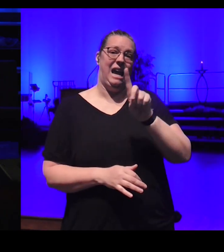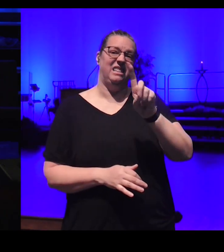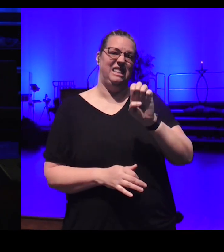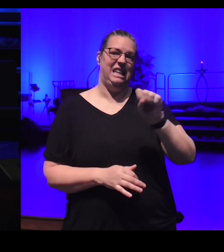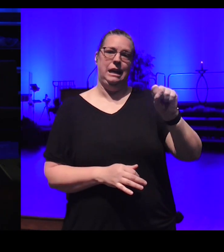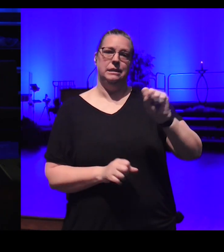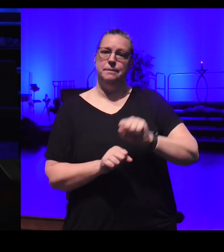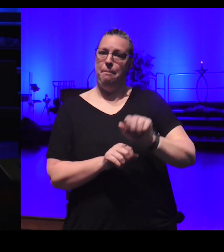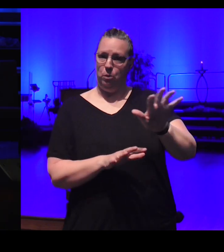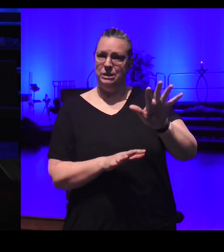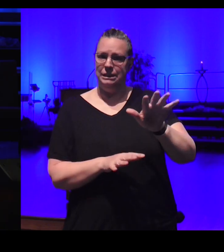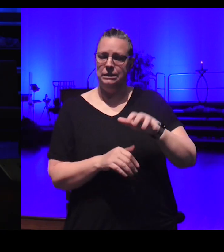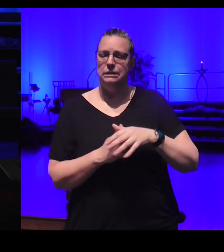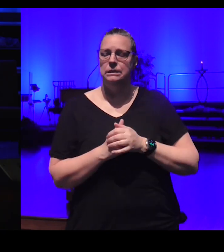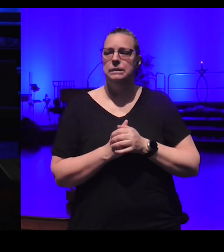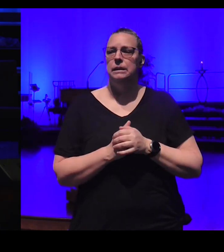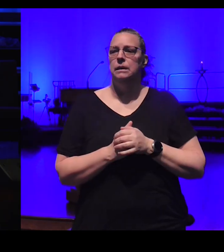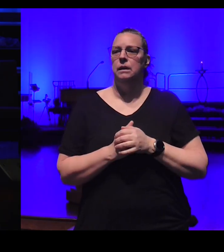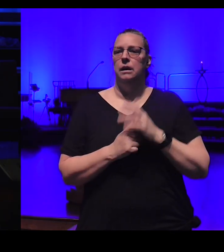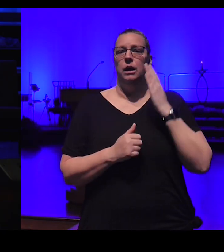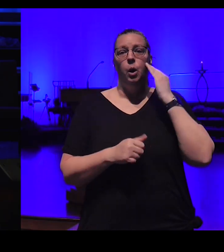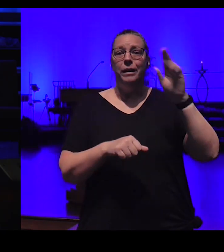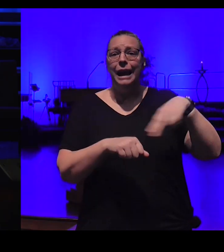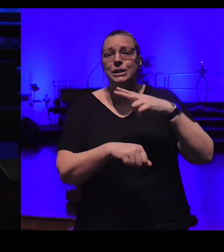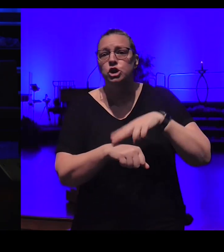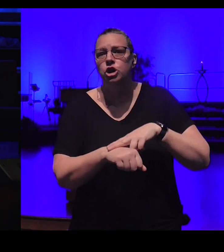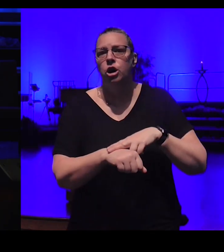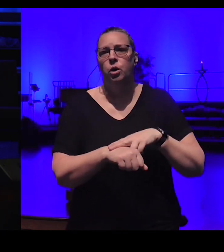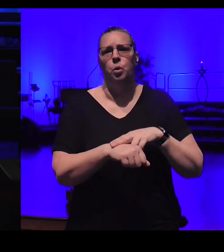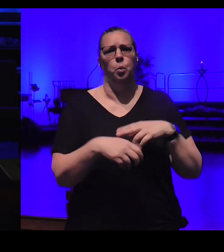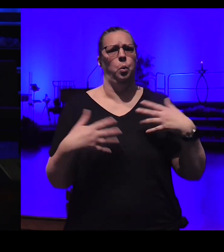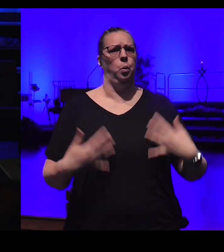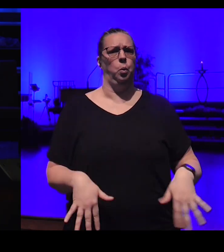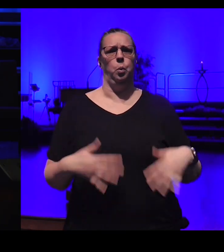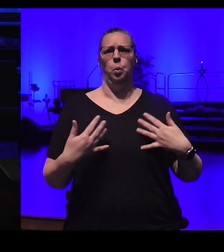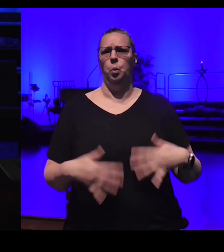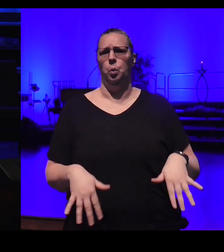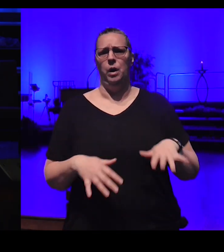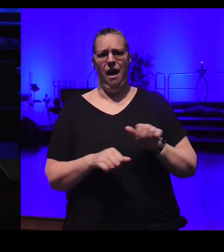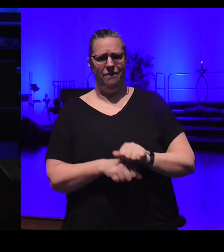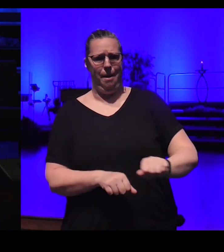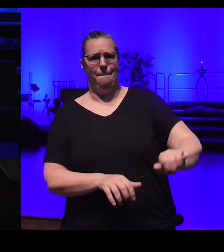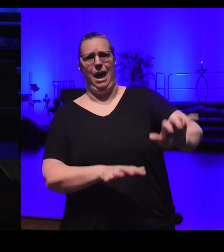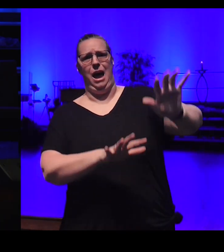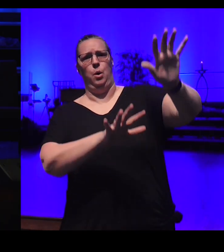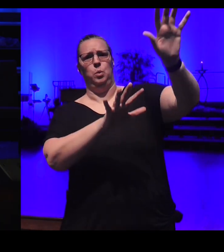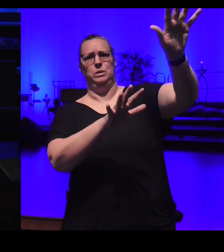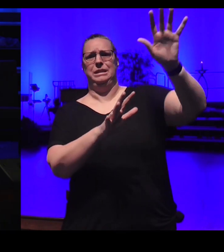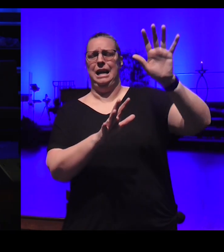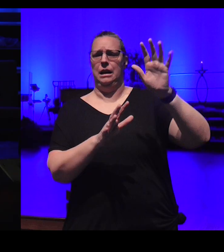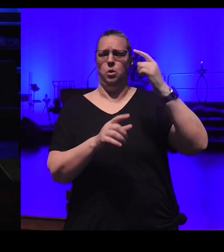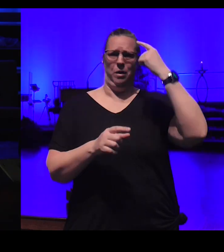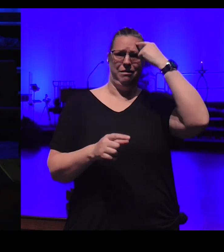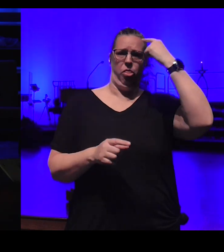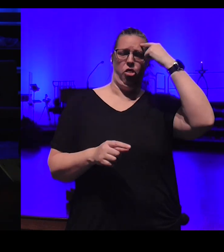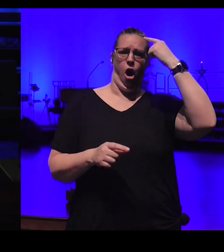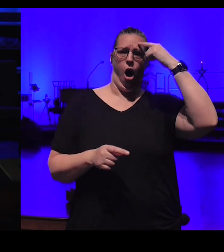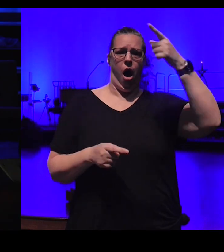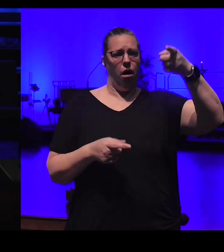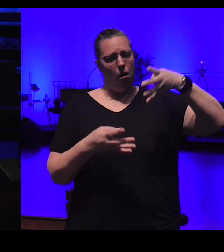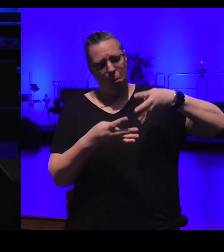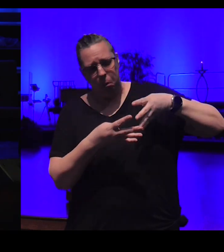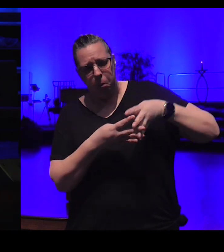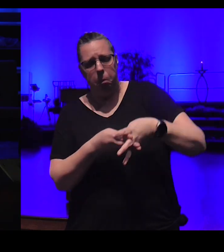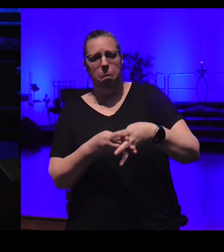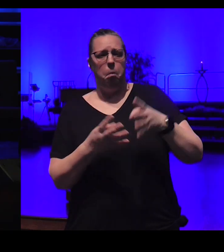know, the nature, all of nature, as well as the mountain, is thought to be imbued with these